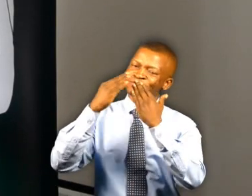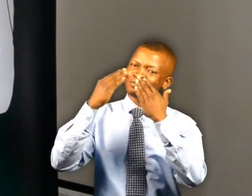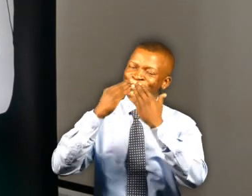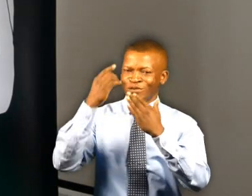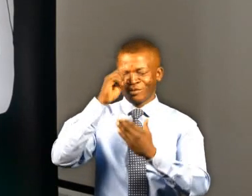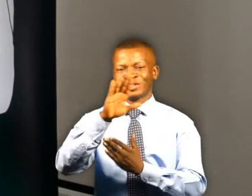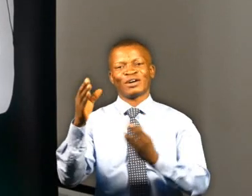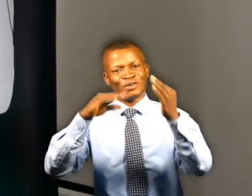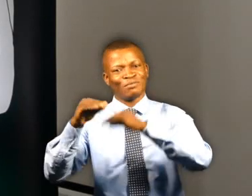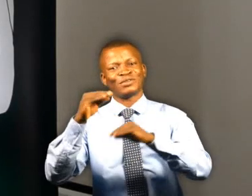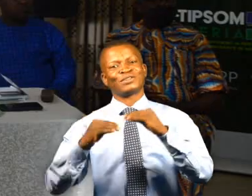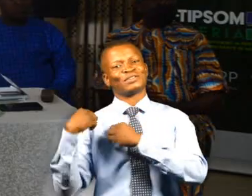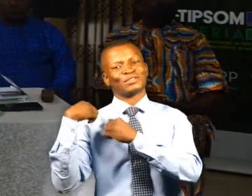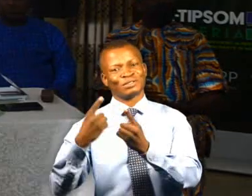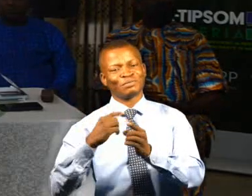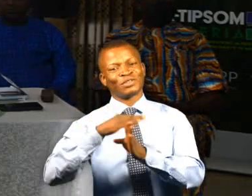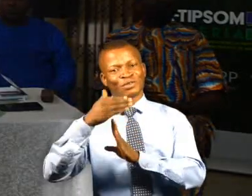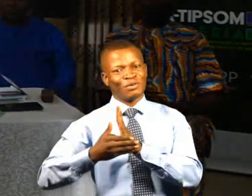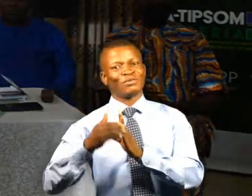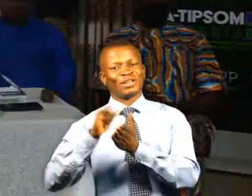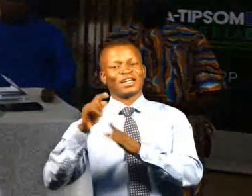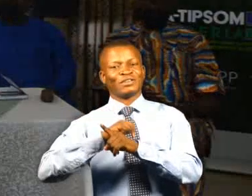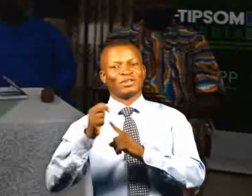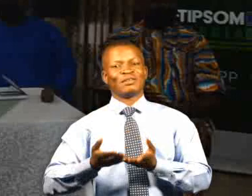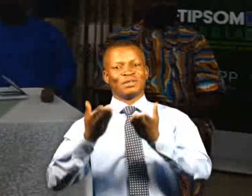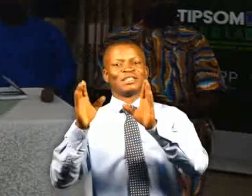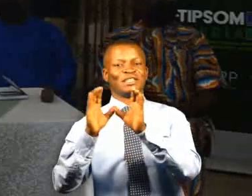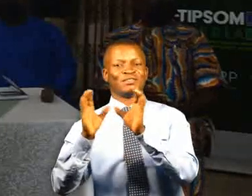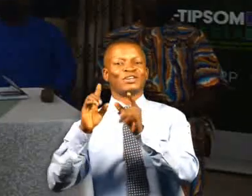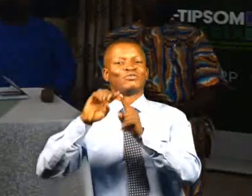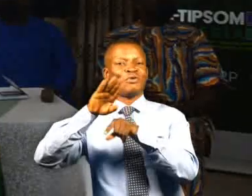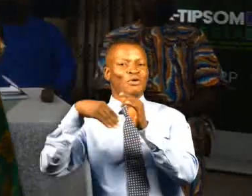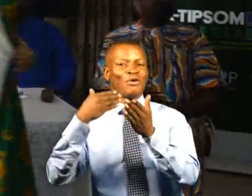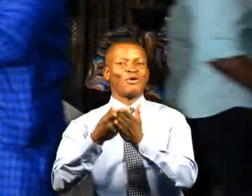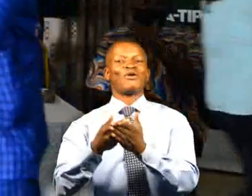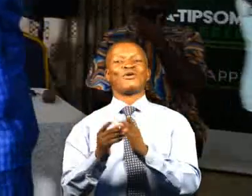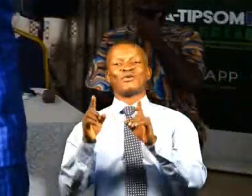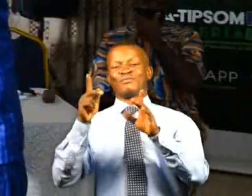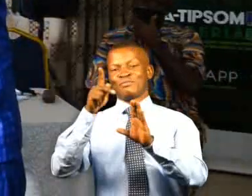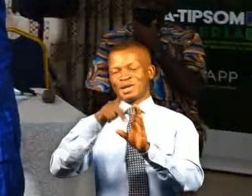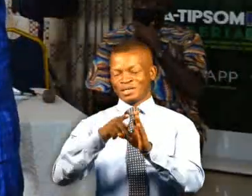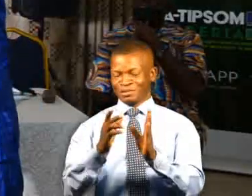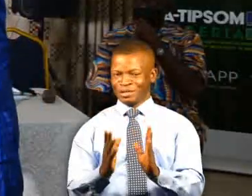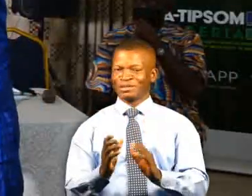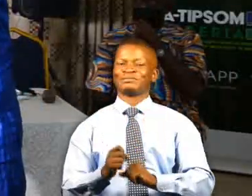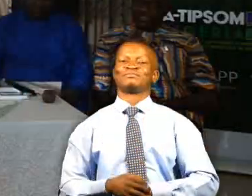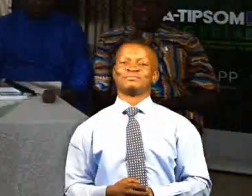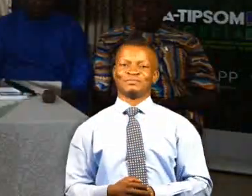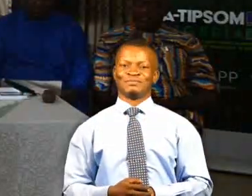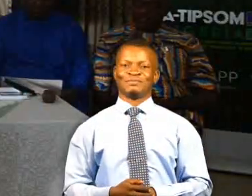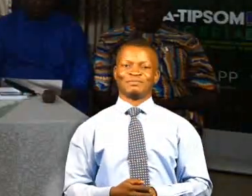for their contributions so far. Concluding the training, the Director General presented certificates to all the participants.